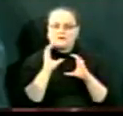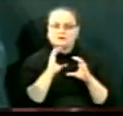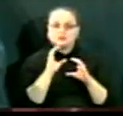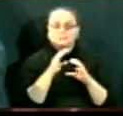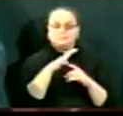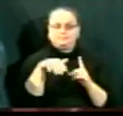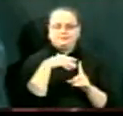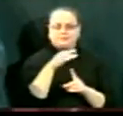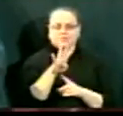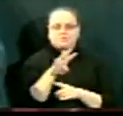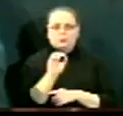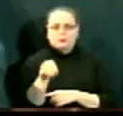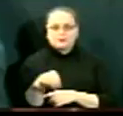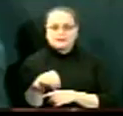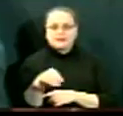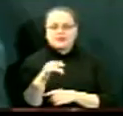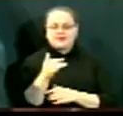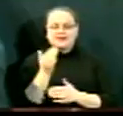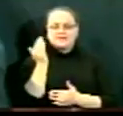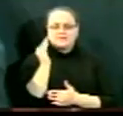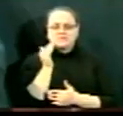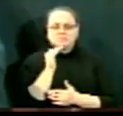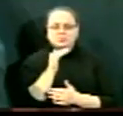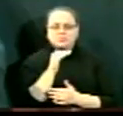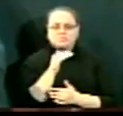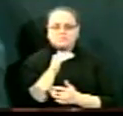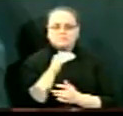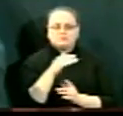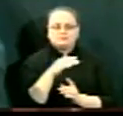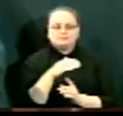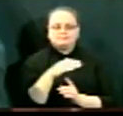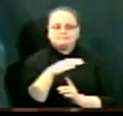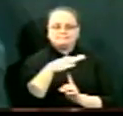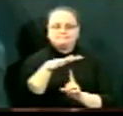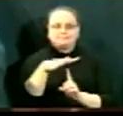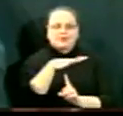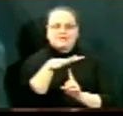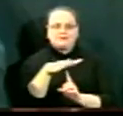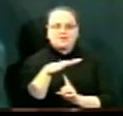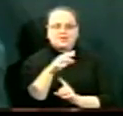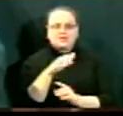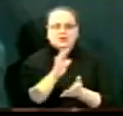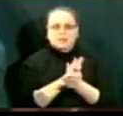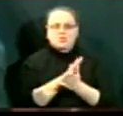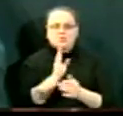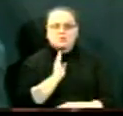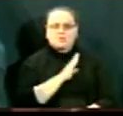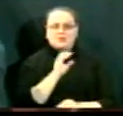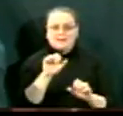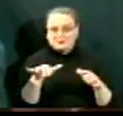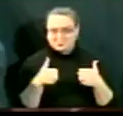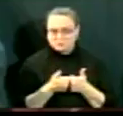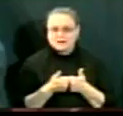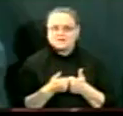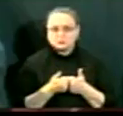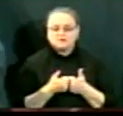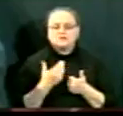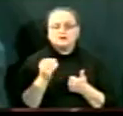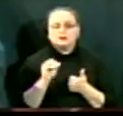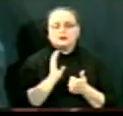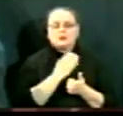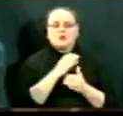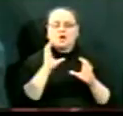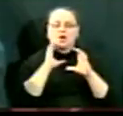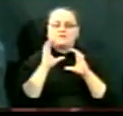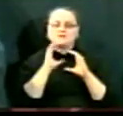this 4% that seems to be hovering over the school board that can be challenging. So our